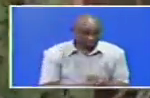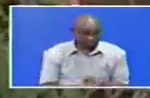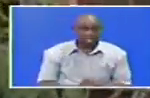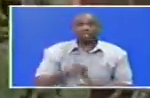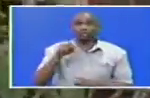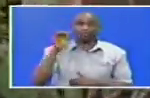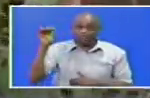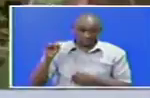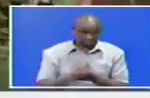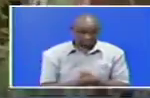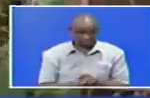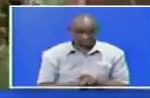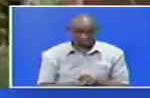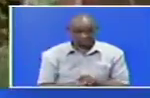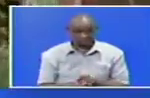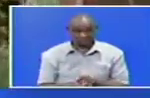Asubuhi.